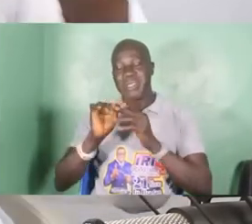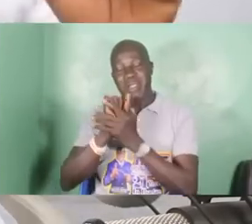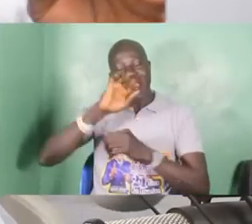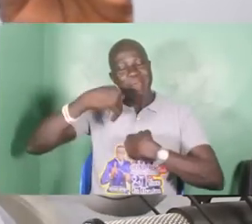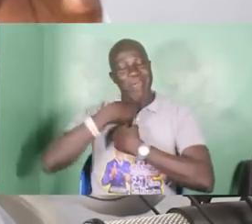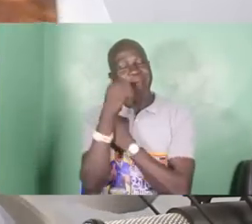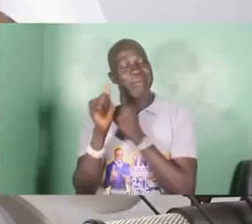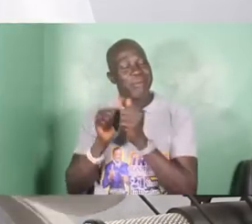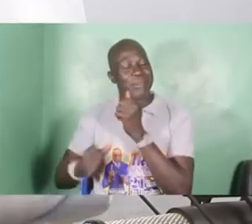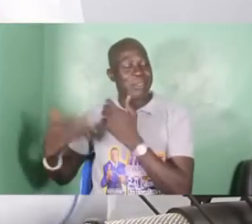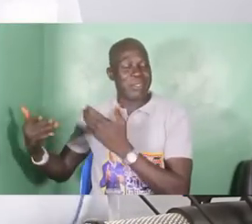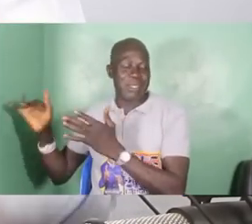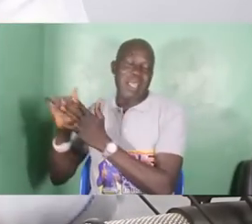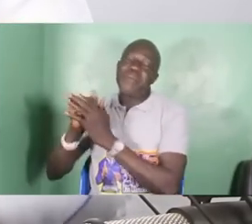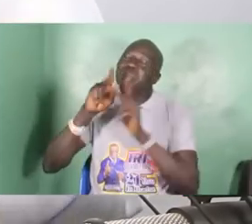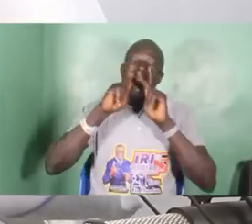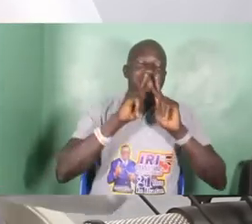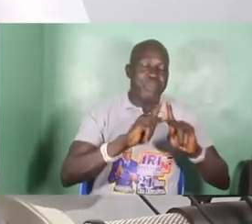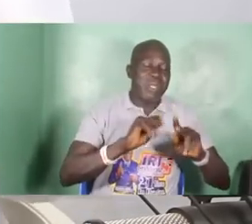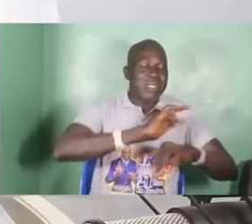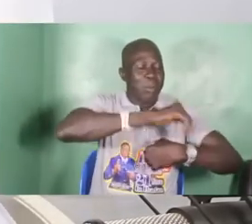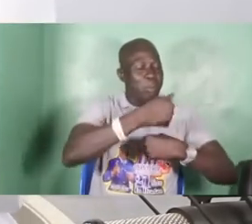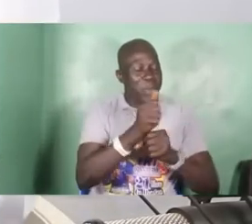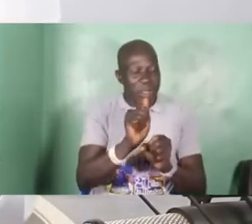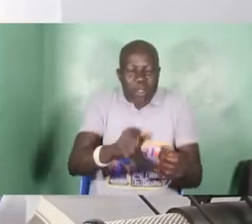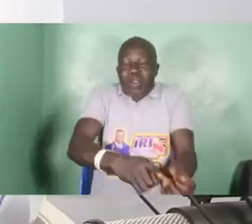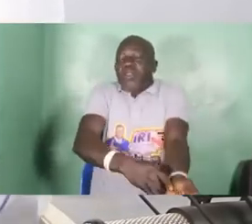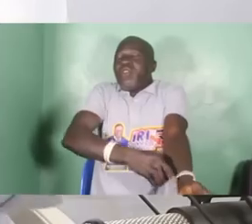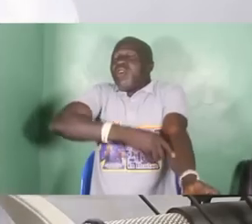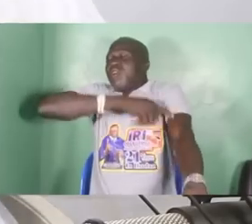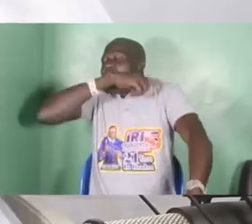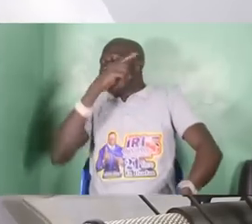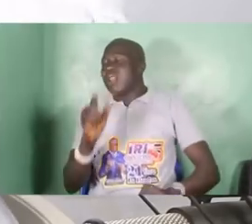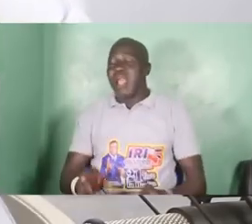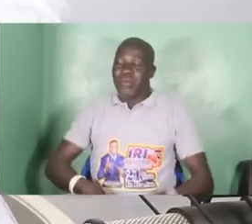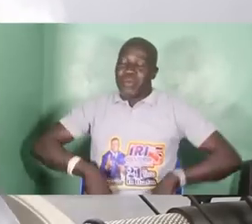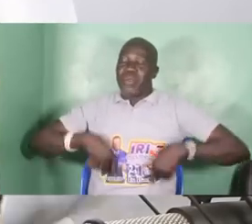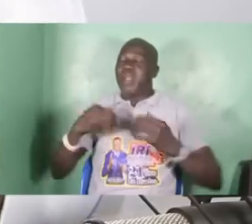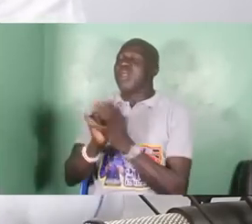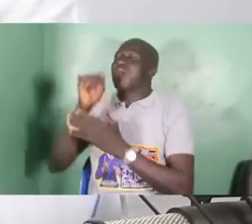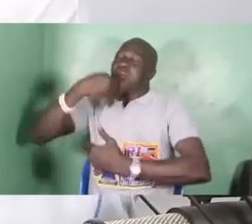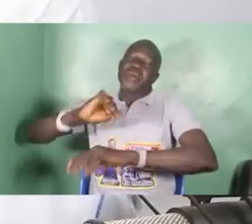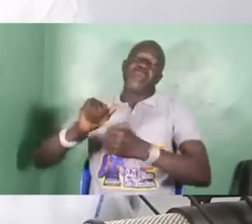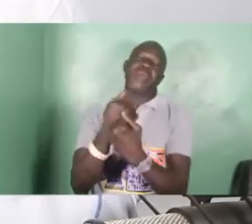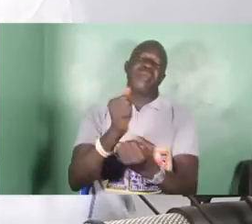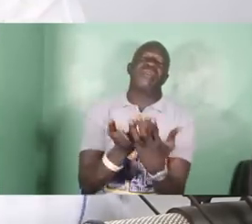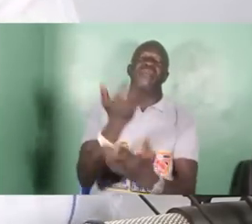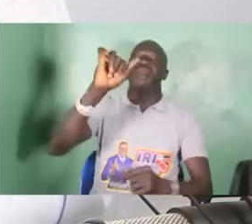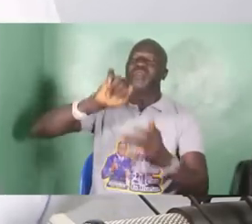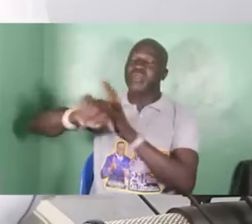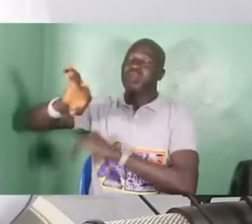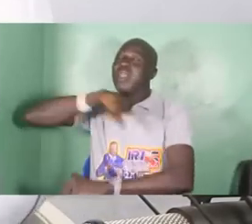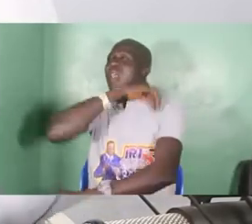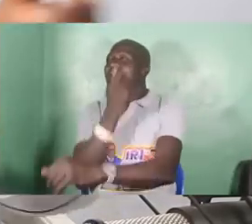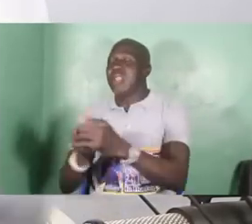lo gbogbo you have everything alaafia ni je keyan le me gigun it's speed that gives you long life e me gigun ni ma nsoya long life that will take